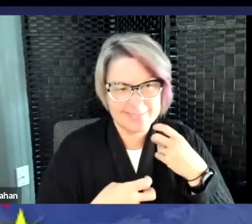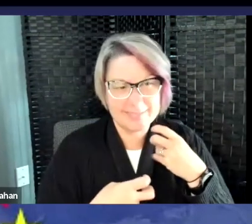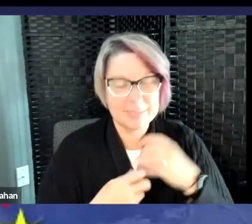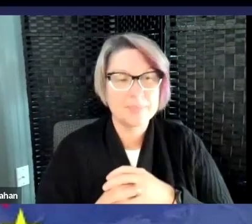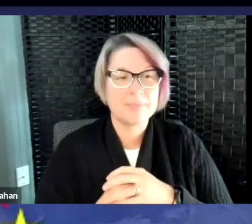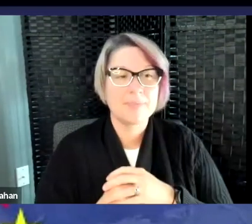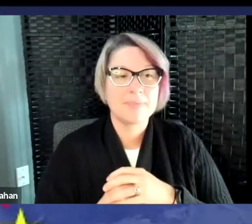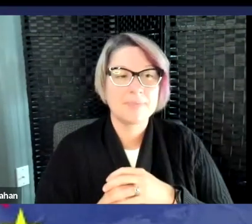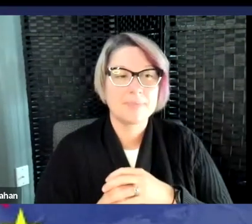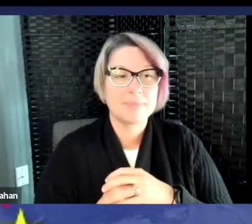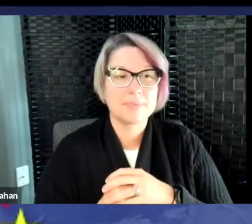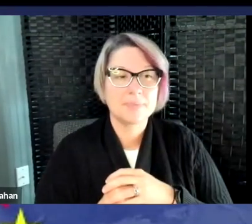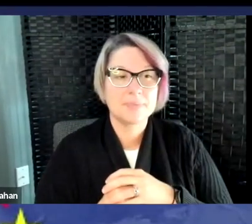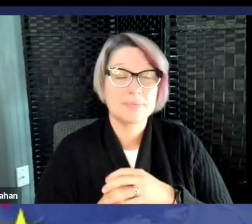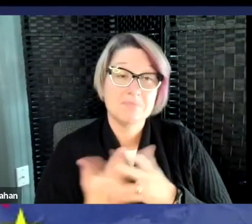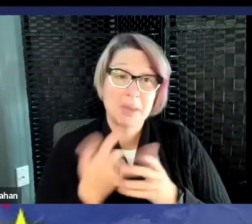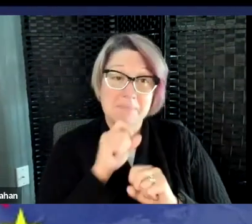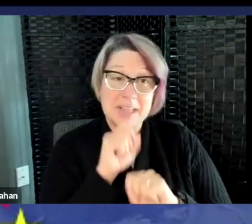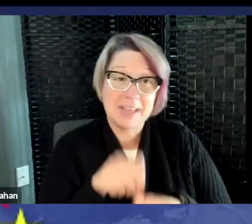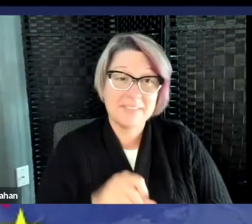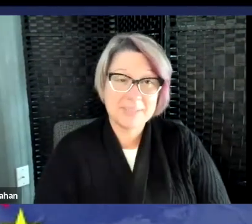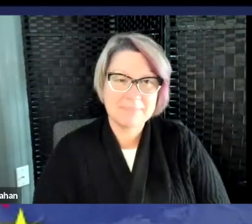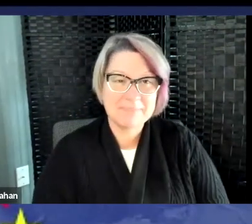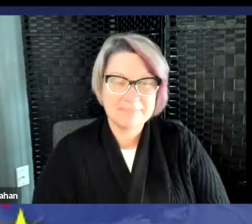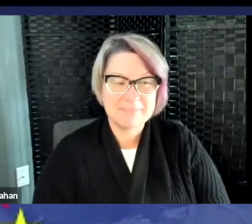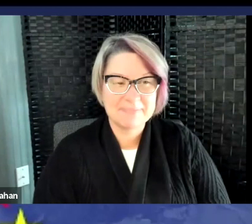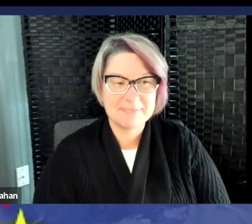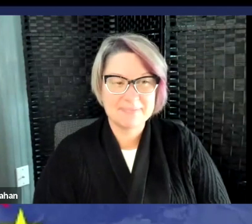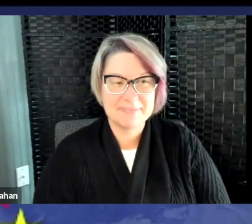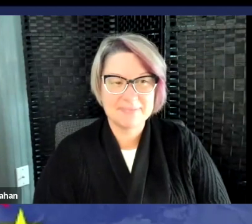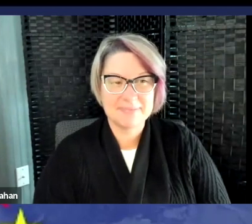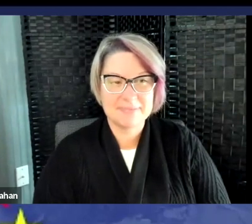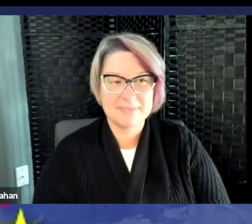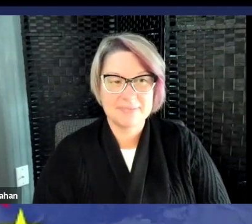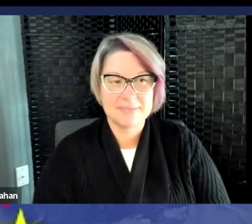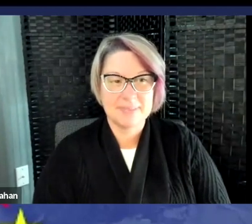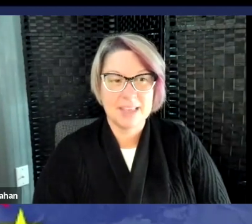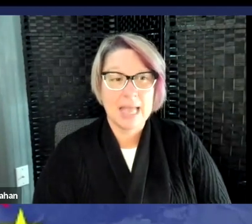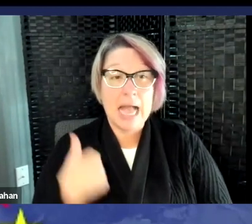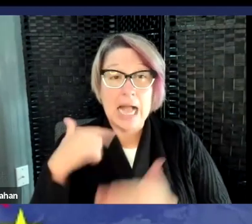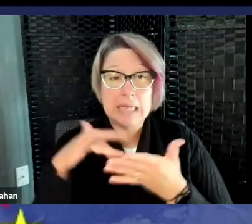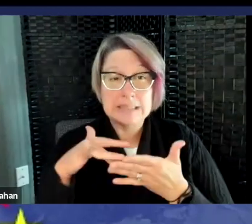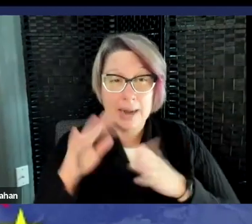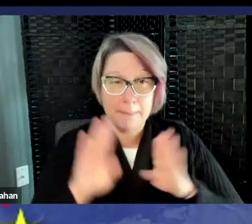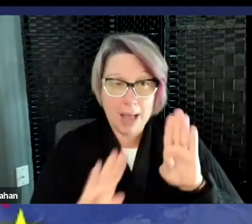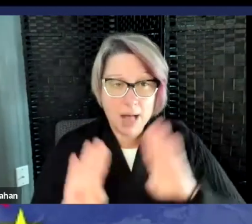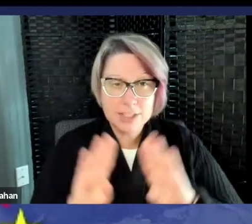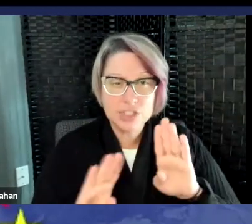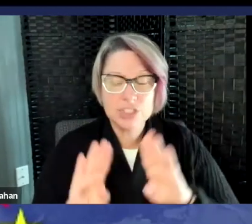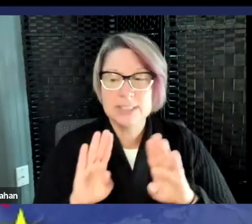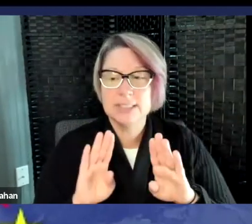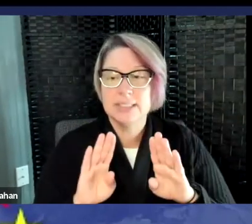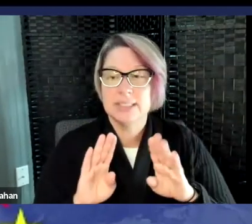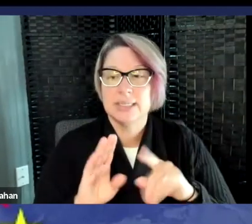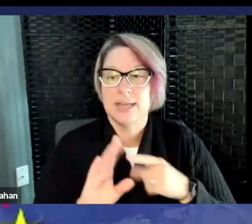But I loved it. I loved it. I love teaching science. What type of science do I know? I studied biology. I